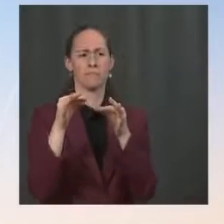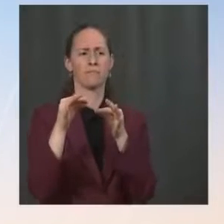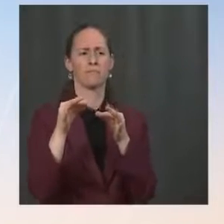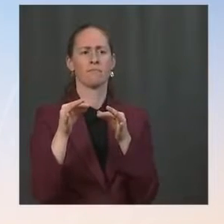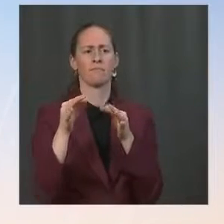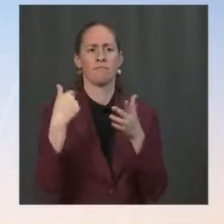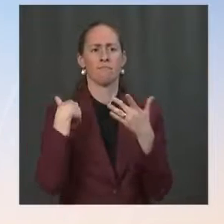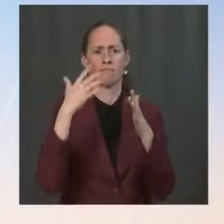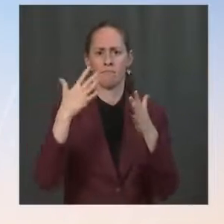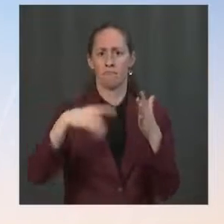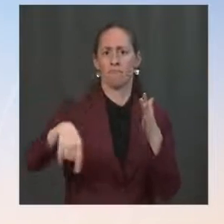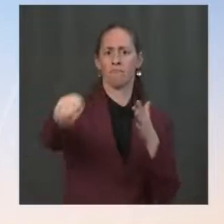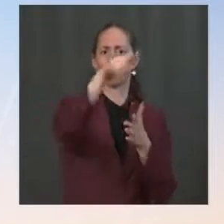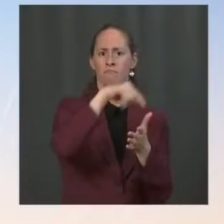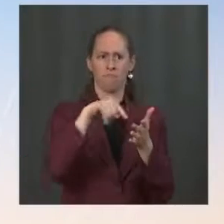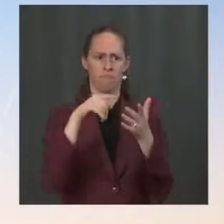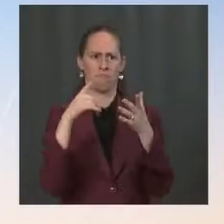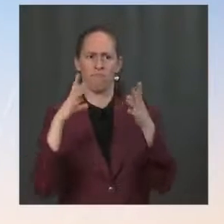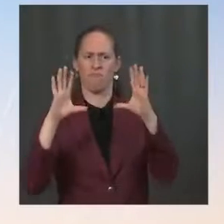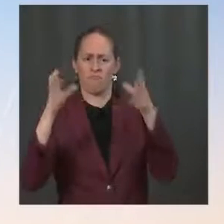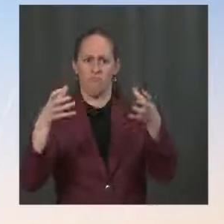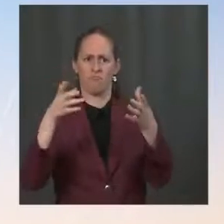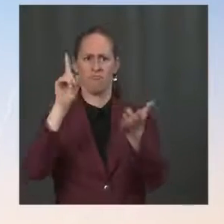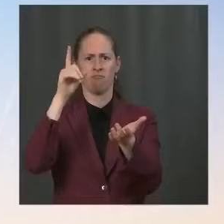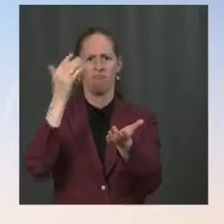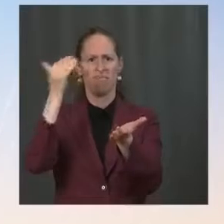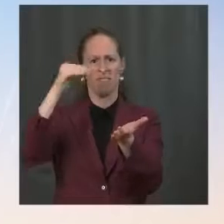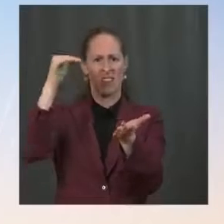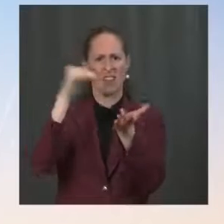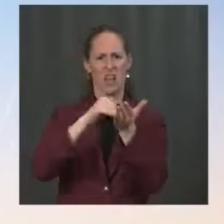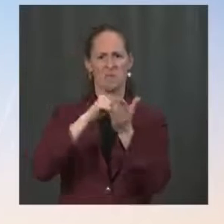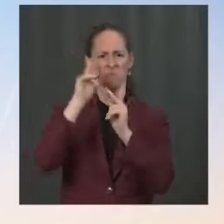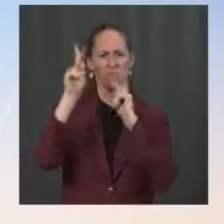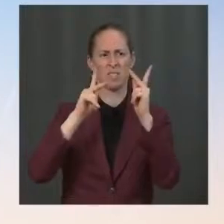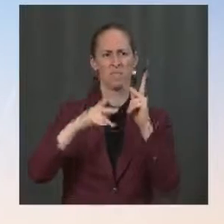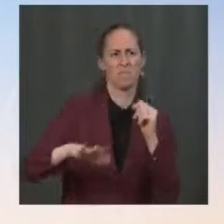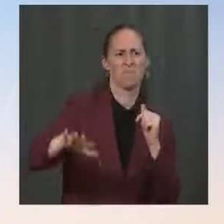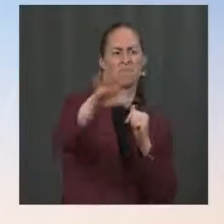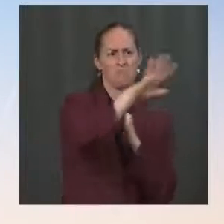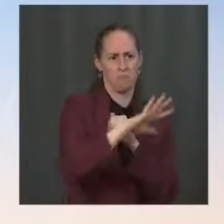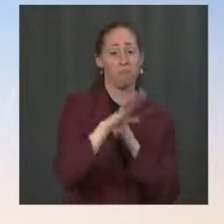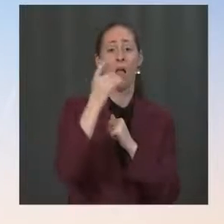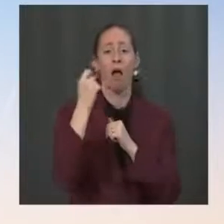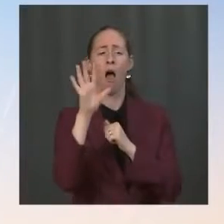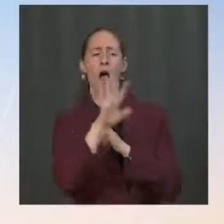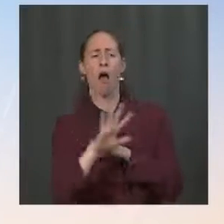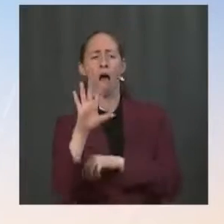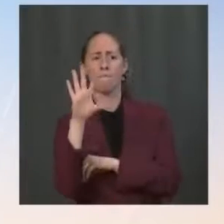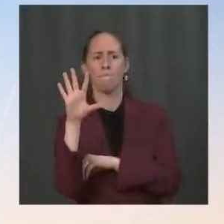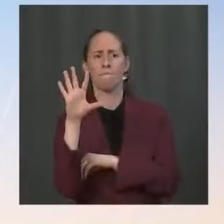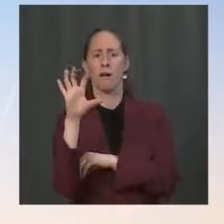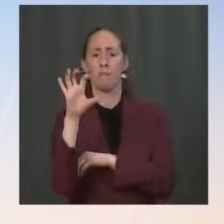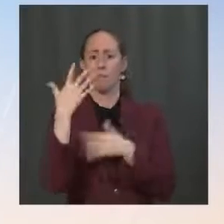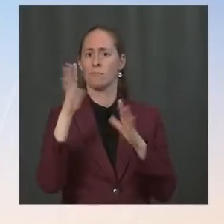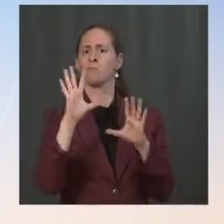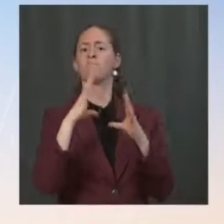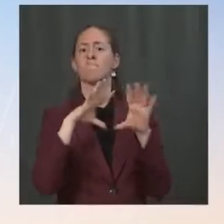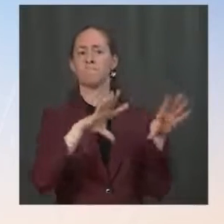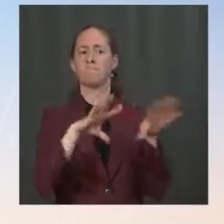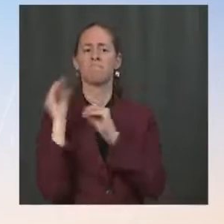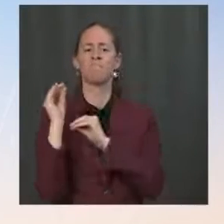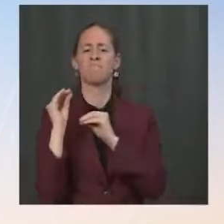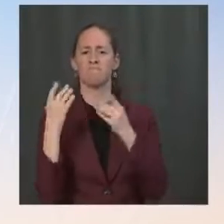yesterday, roughly 500 have been evacuated. And so we're talking about roughly an additional